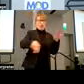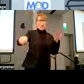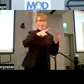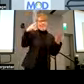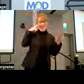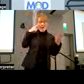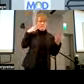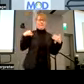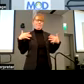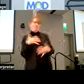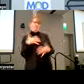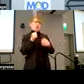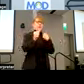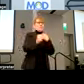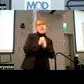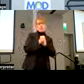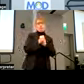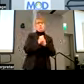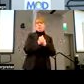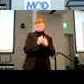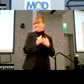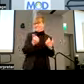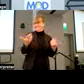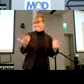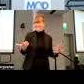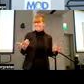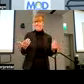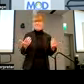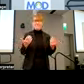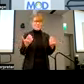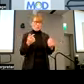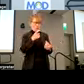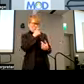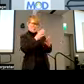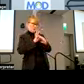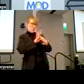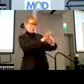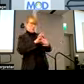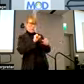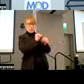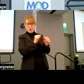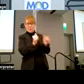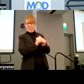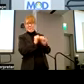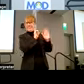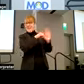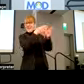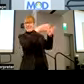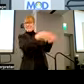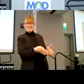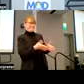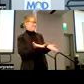and fear and danger? And who wants to achieve things with that? So I adopted the dolphin to